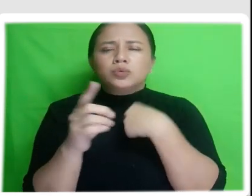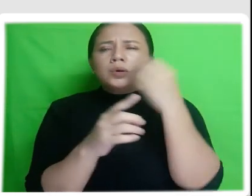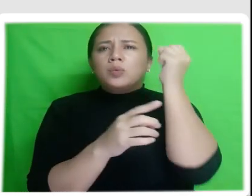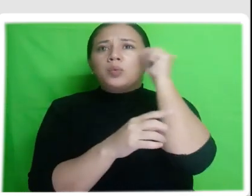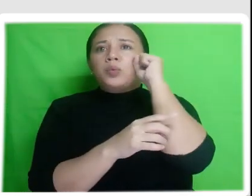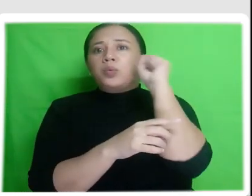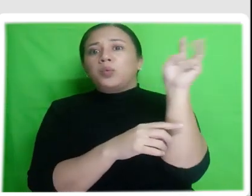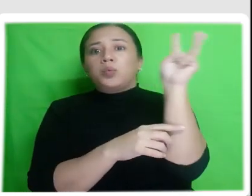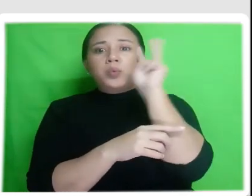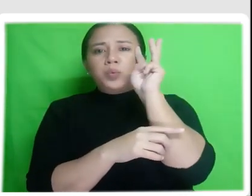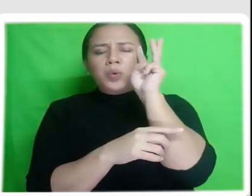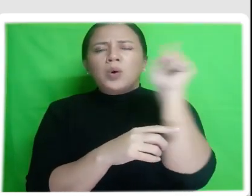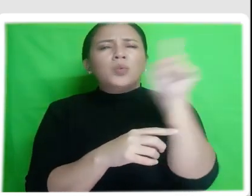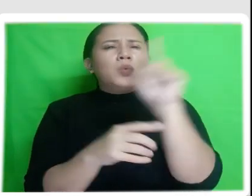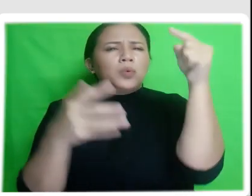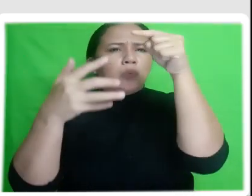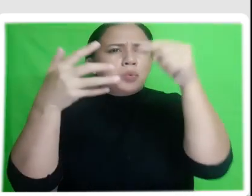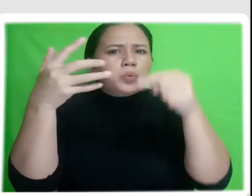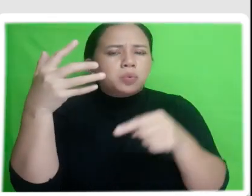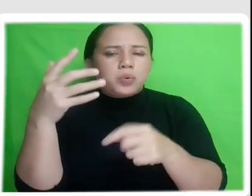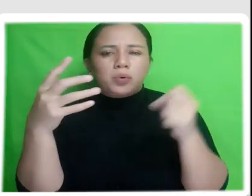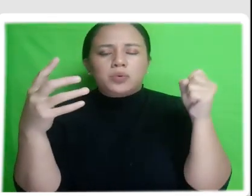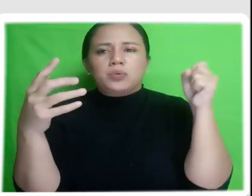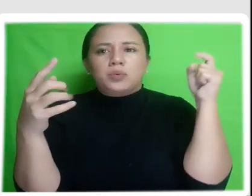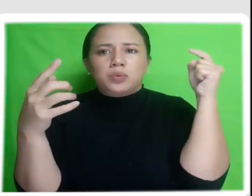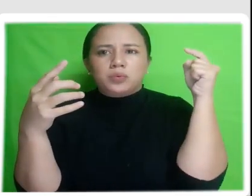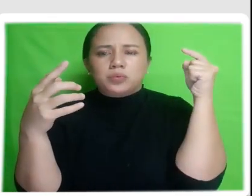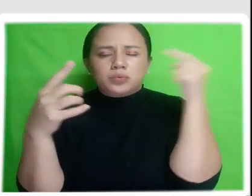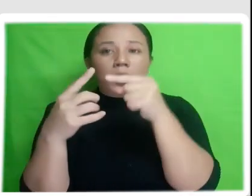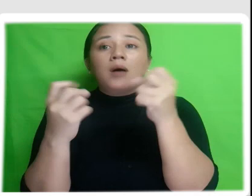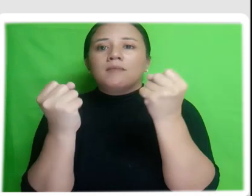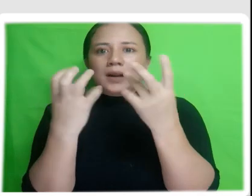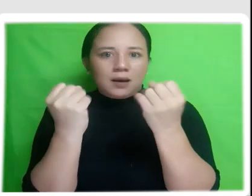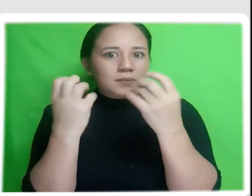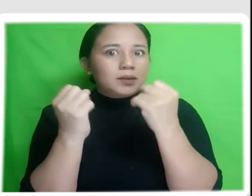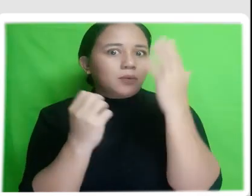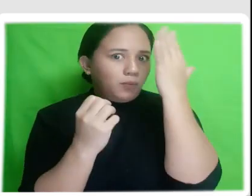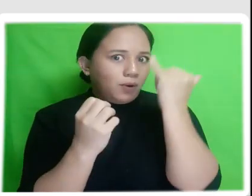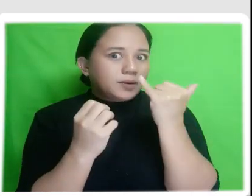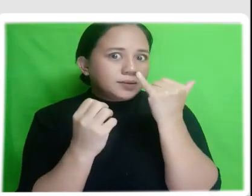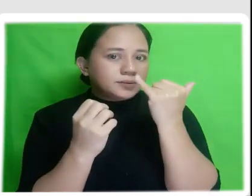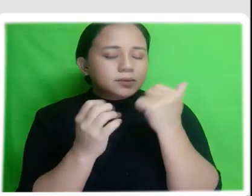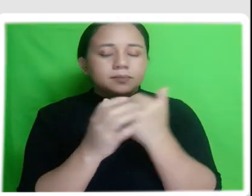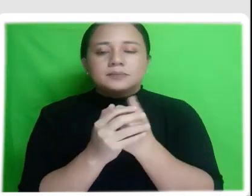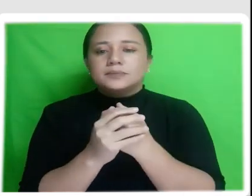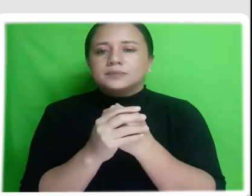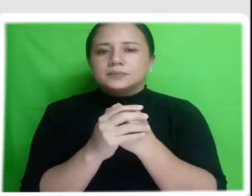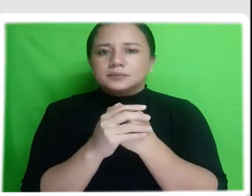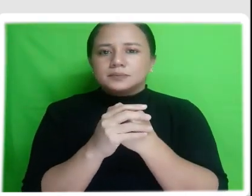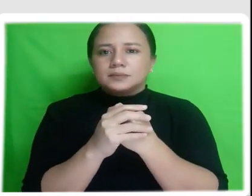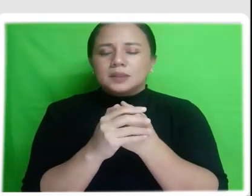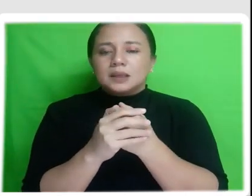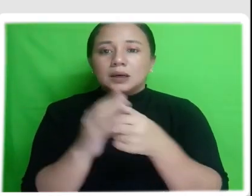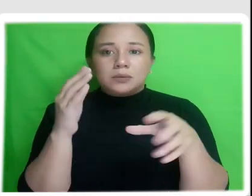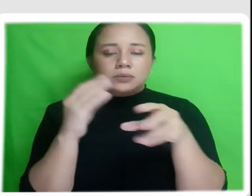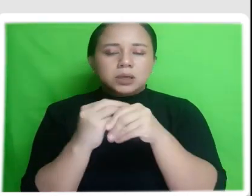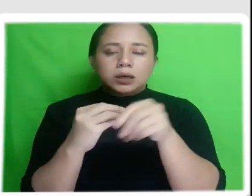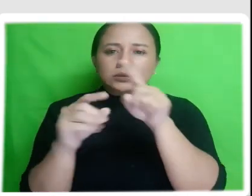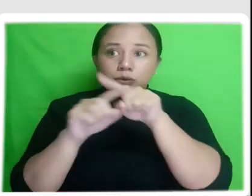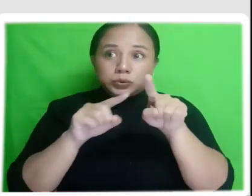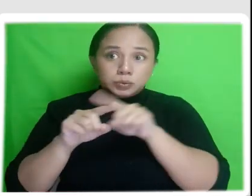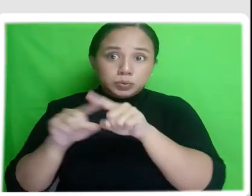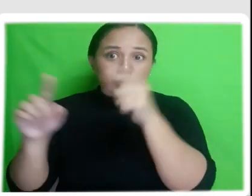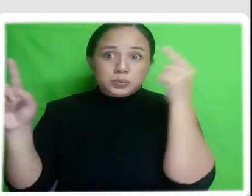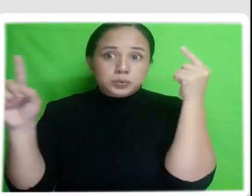are. We have many whys. In addition, our different motives can